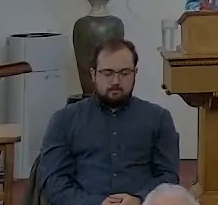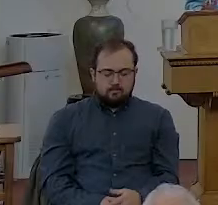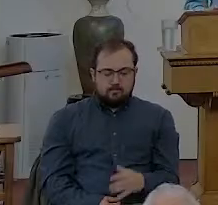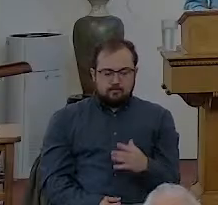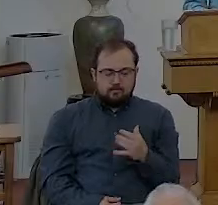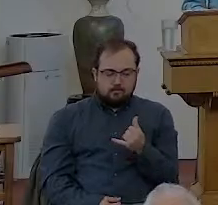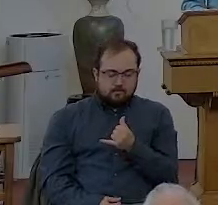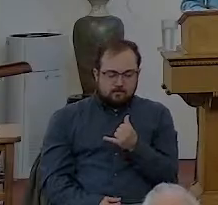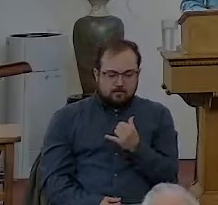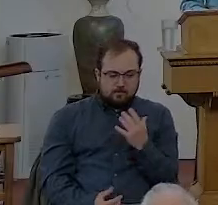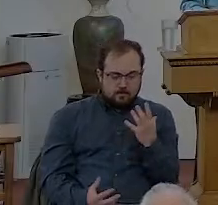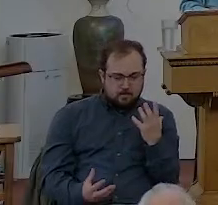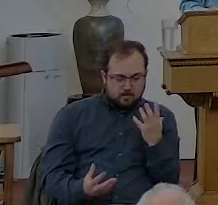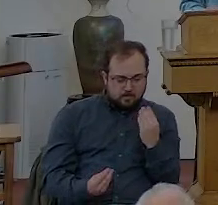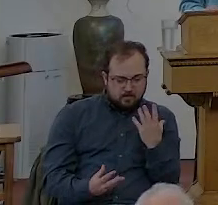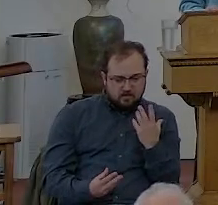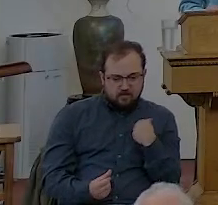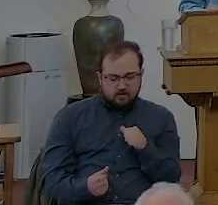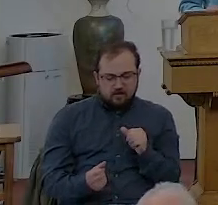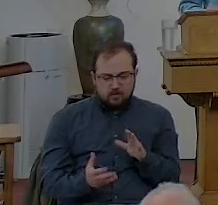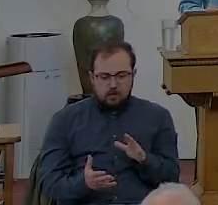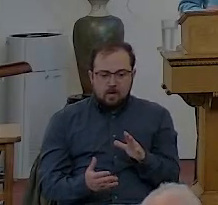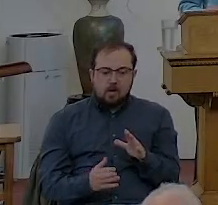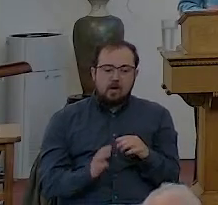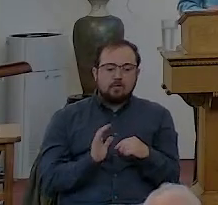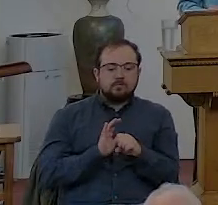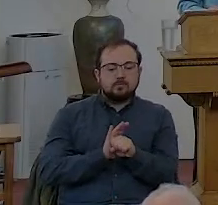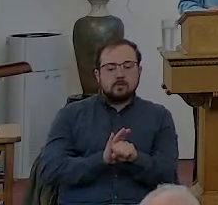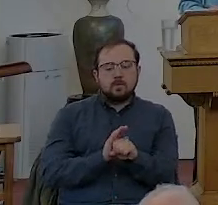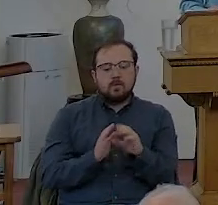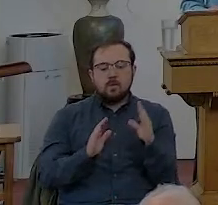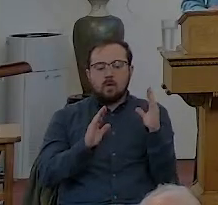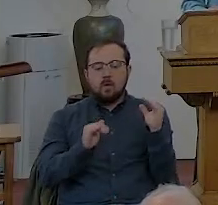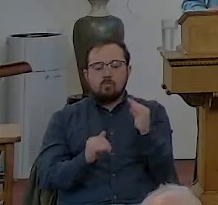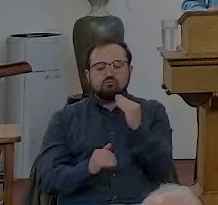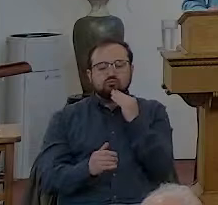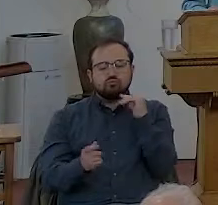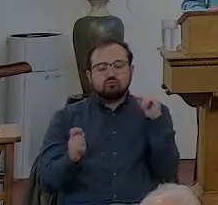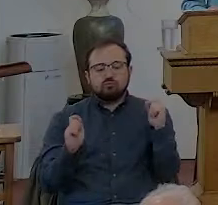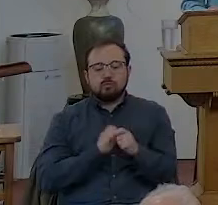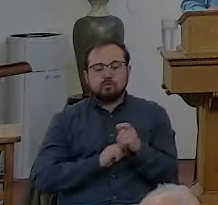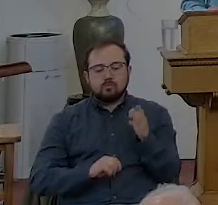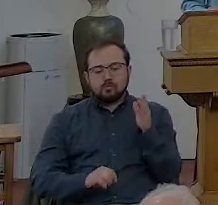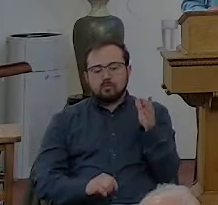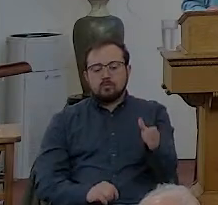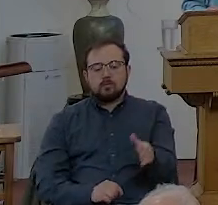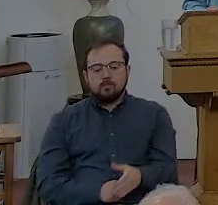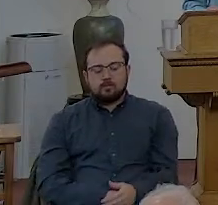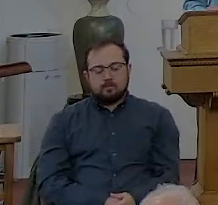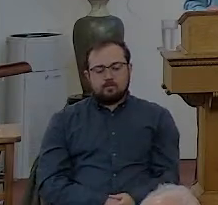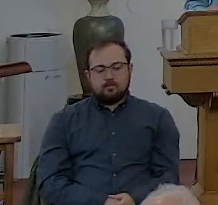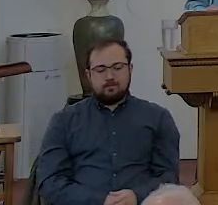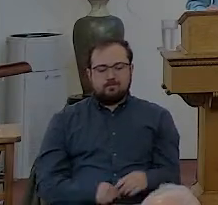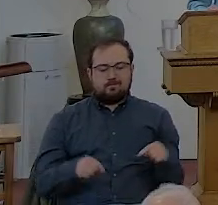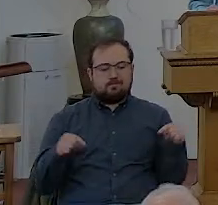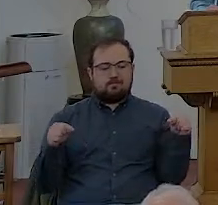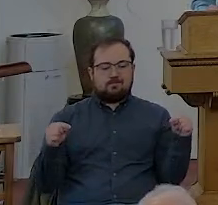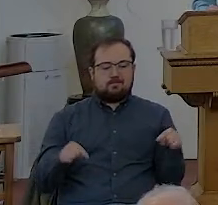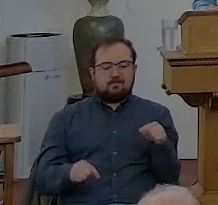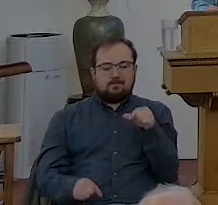Lovely in its way, a sign of hope and good change. This isn't